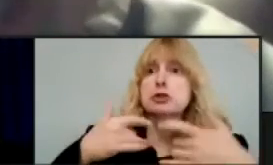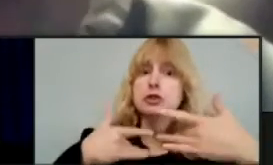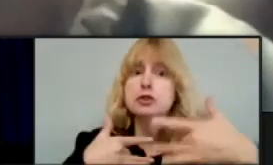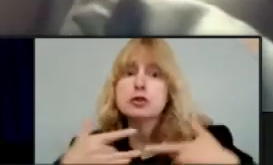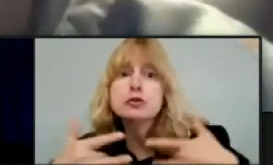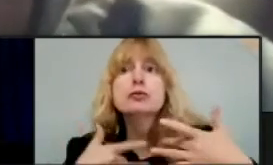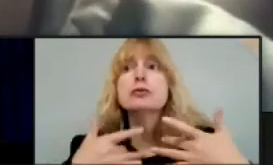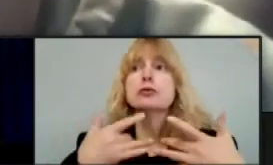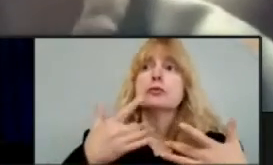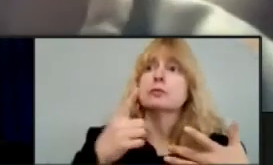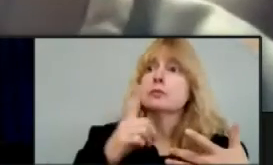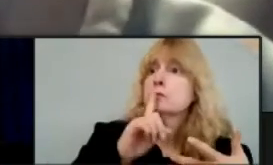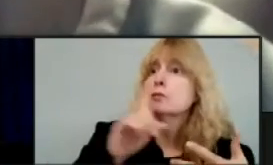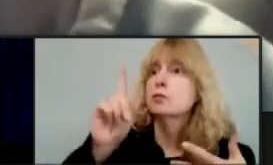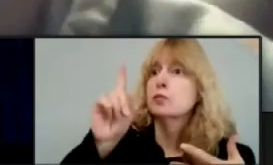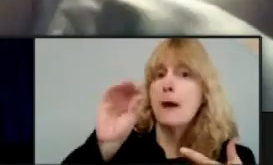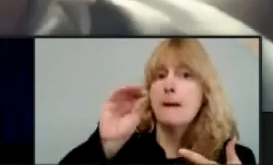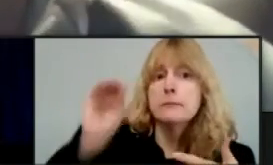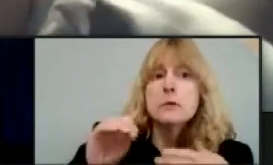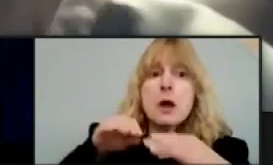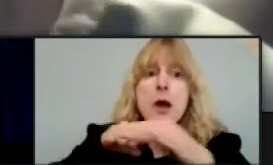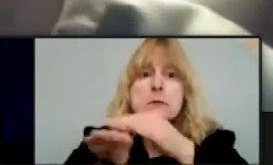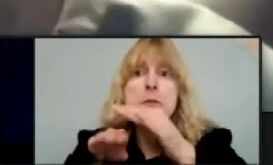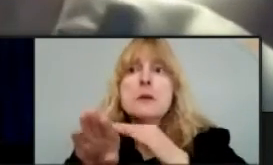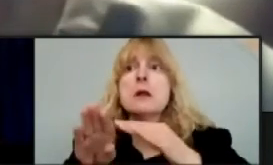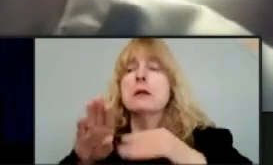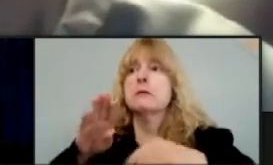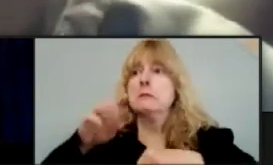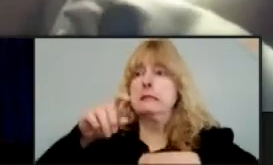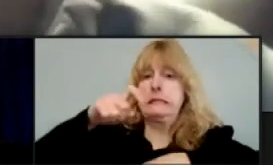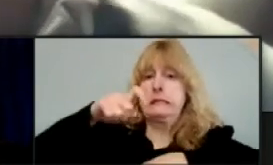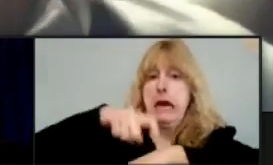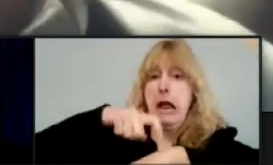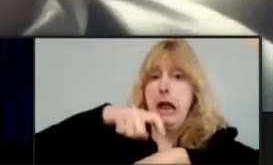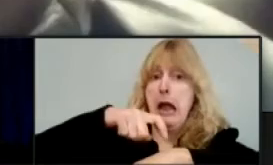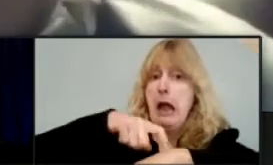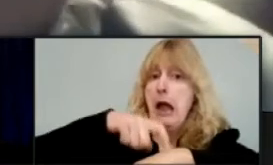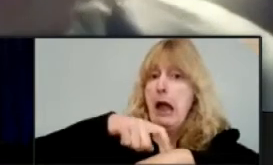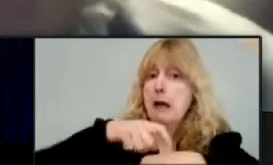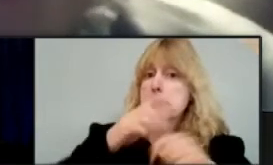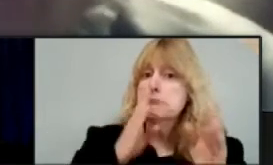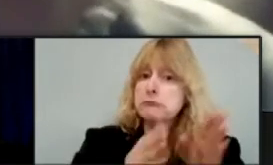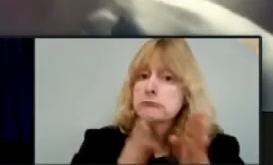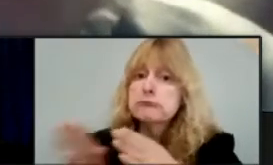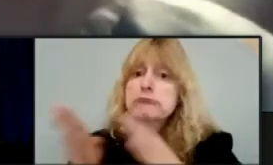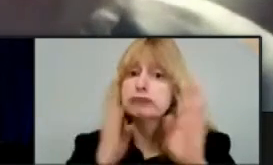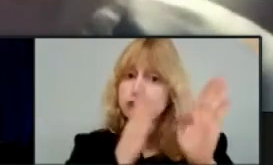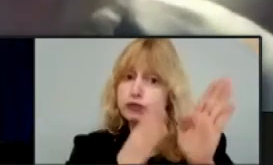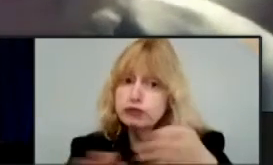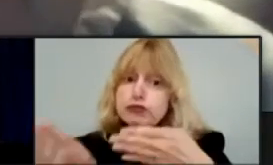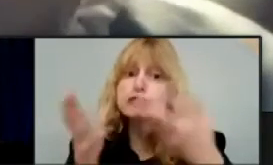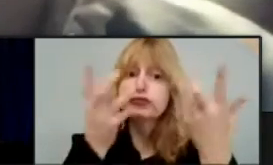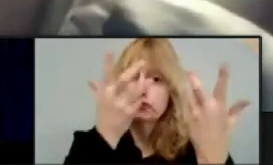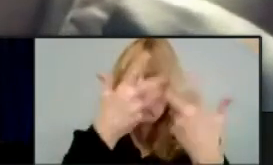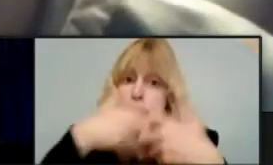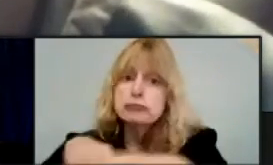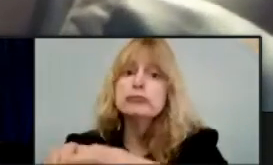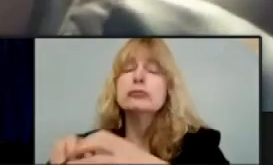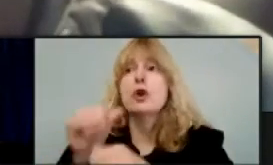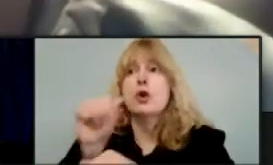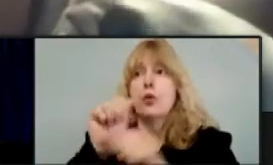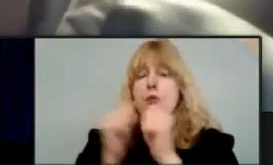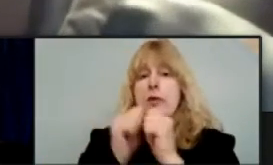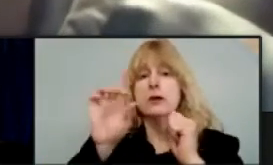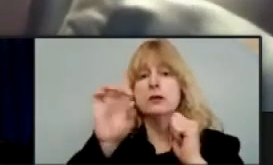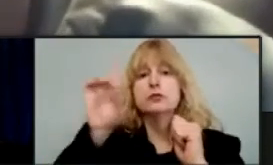legitimate 100% accessibility? What's the timeline to do that? Working with the Detroit Federation of